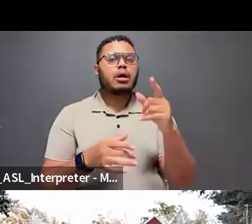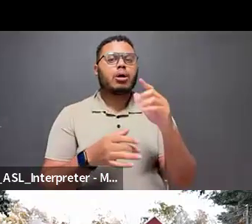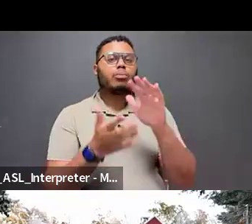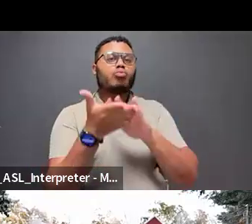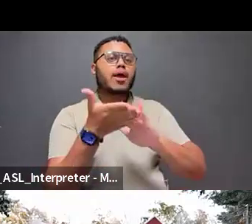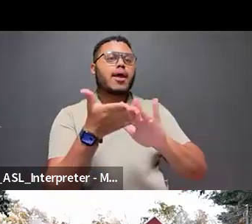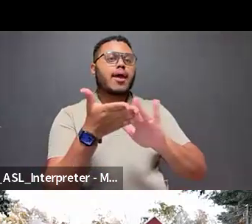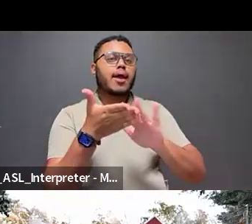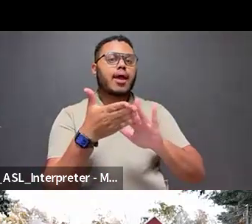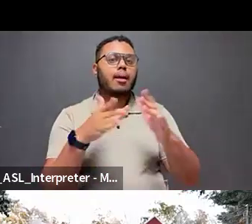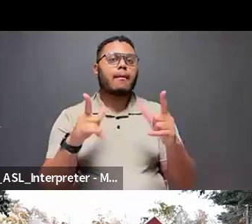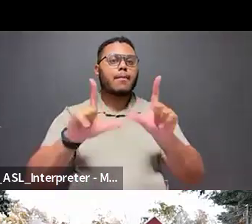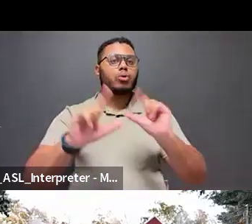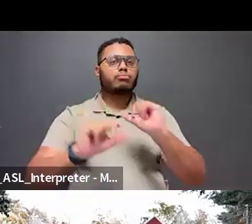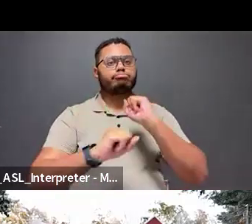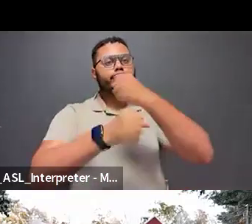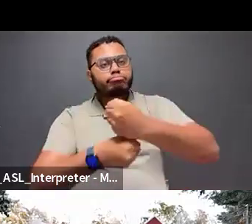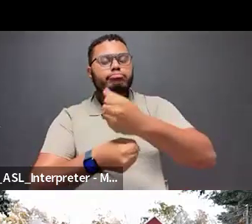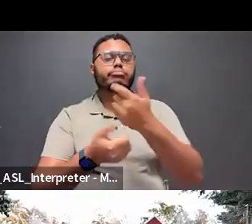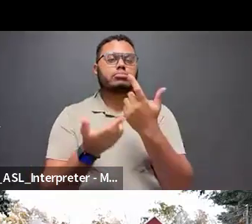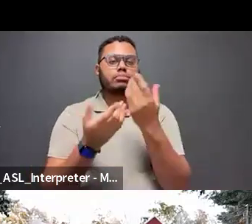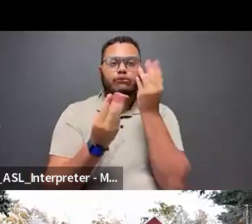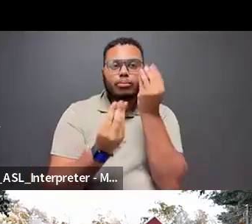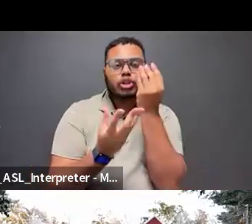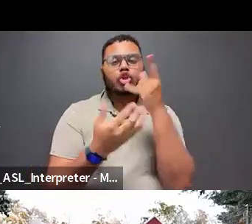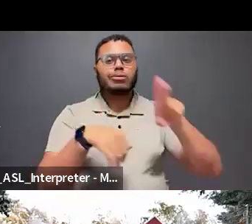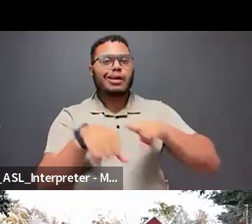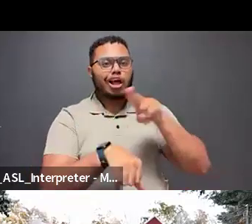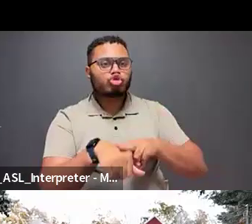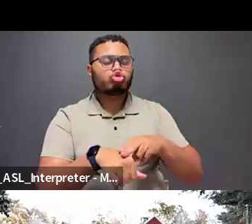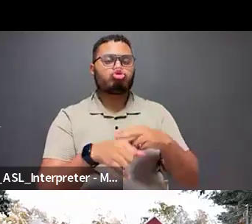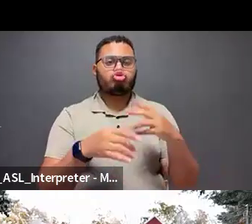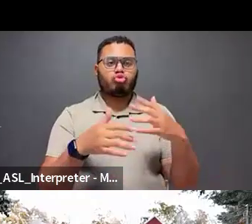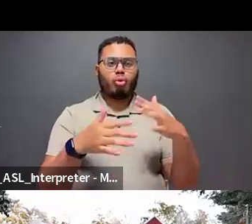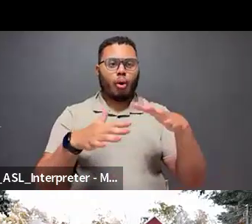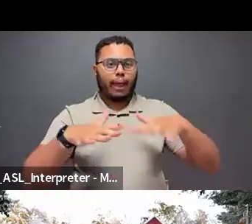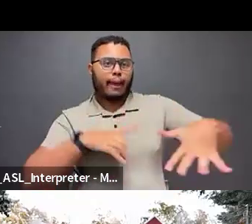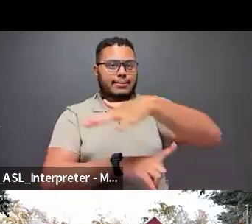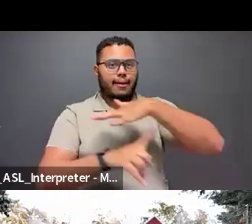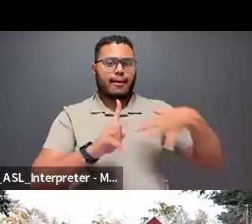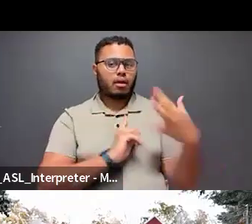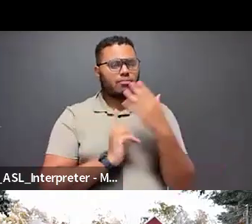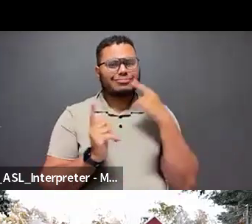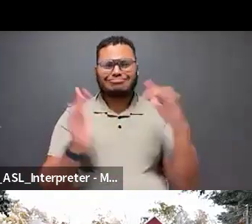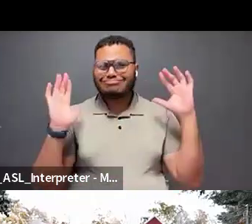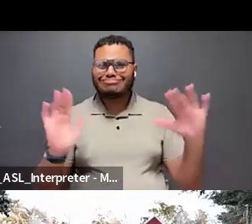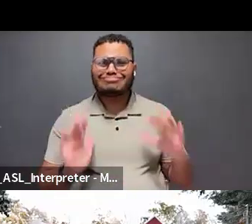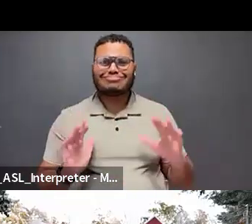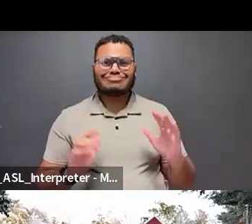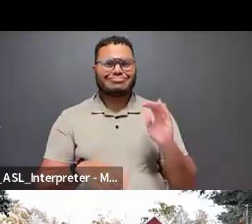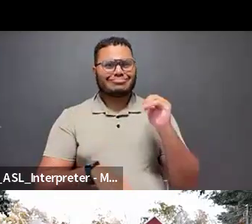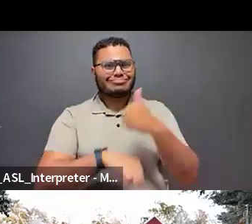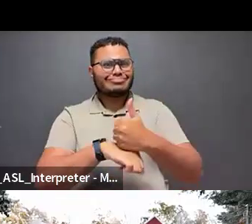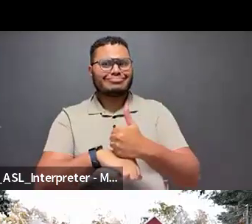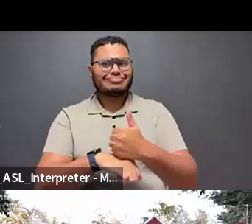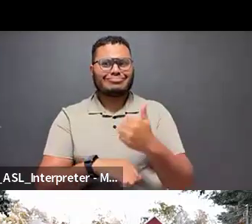some information on the natural habitat or whatever that may be. It was amazing. The posts are granite. I mean, I think